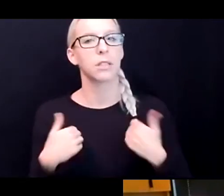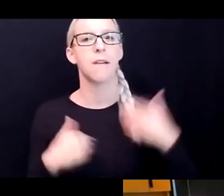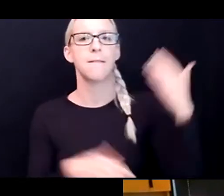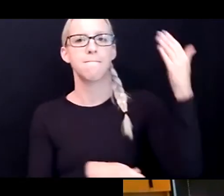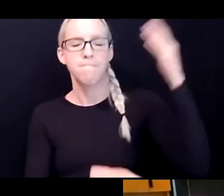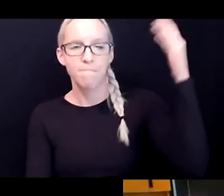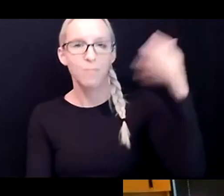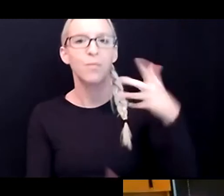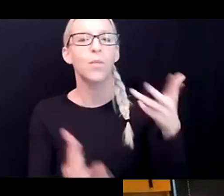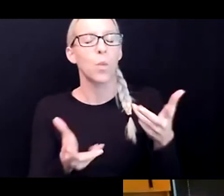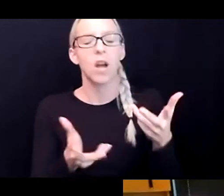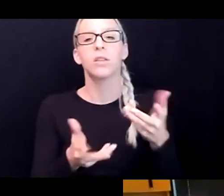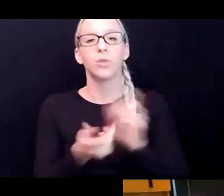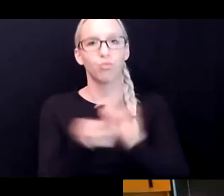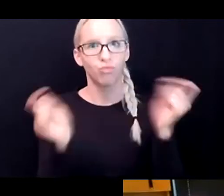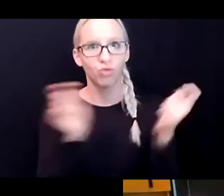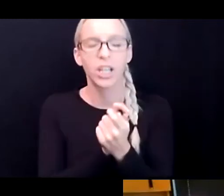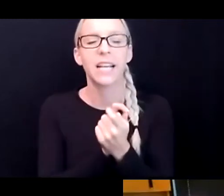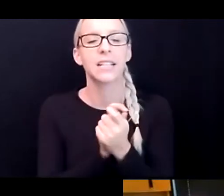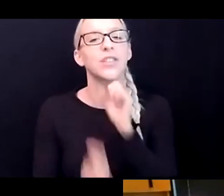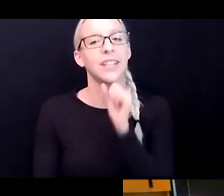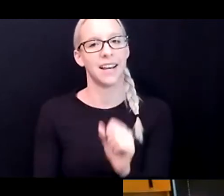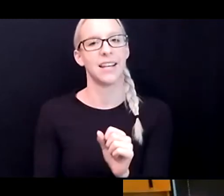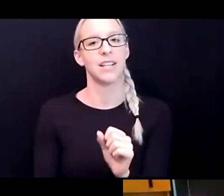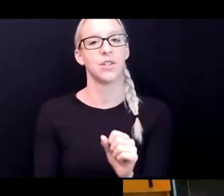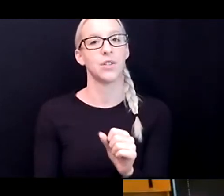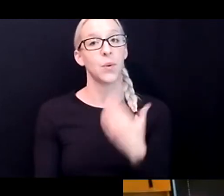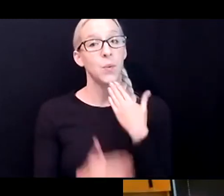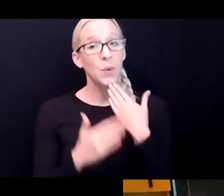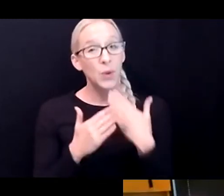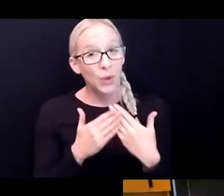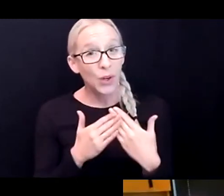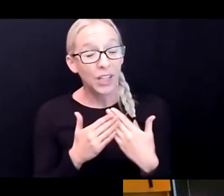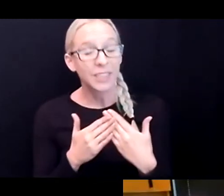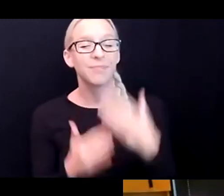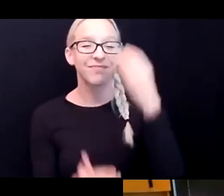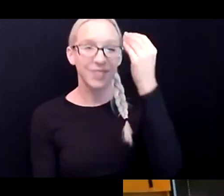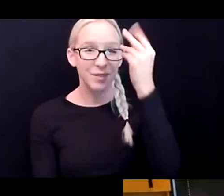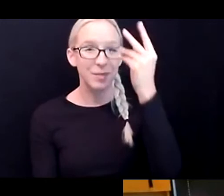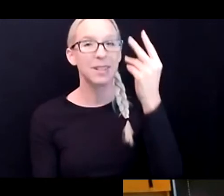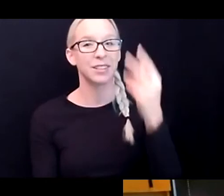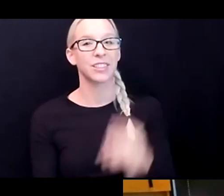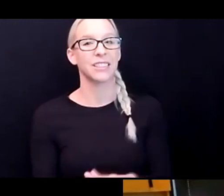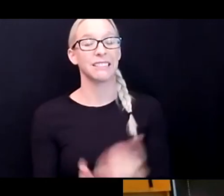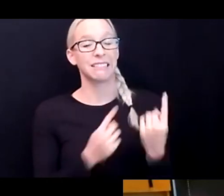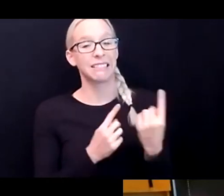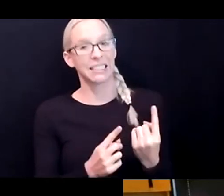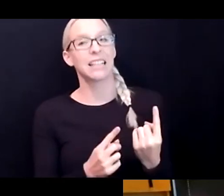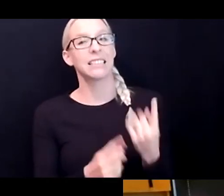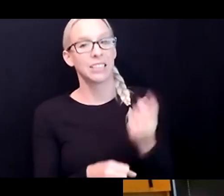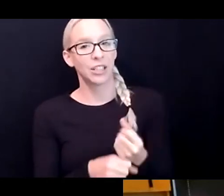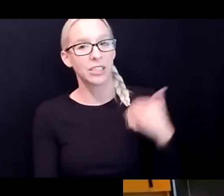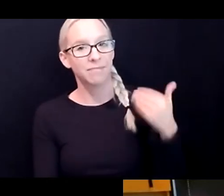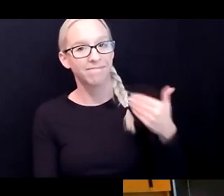to 46. The good news is that this year, out of all the previous years that we've been tracking this, there seems to finally